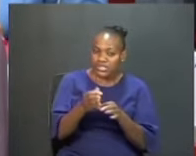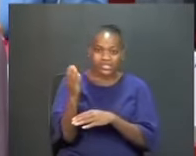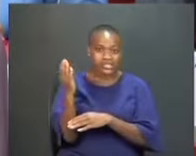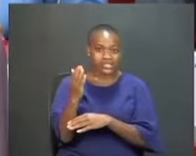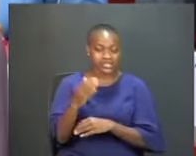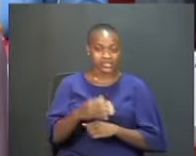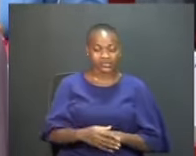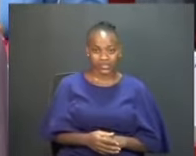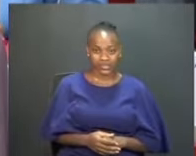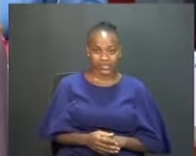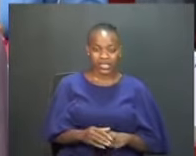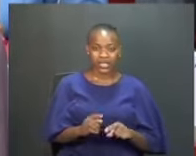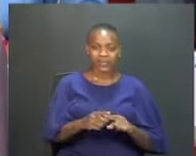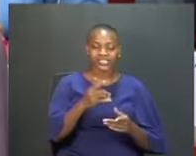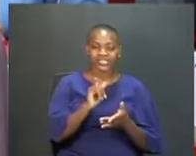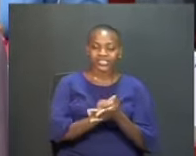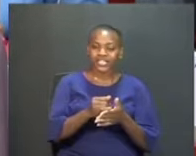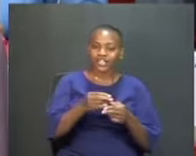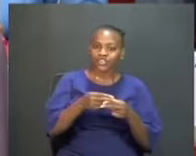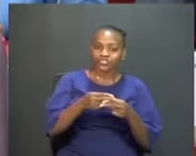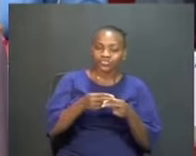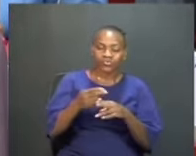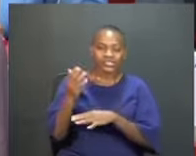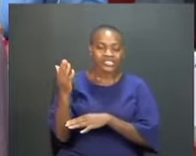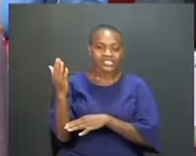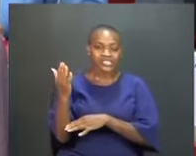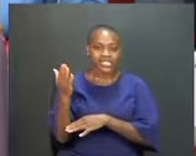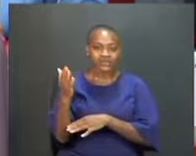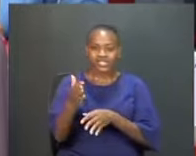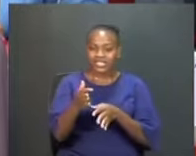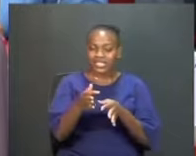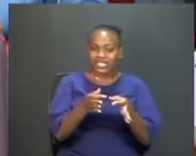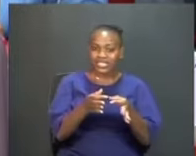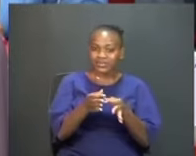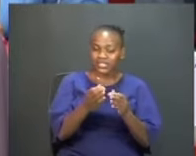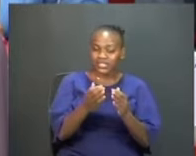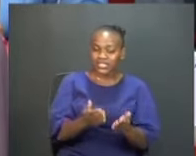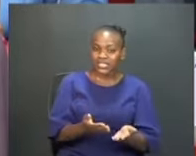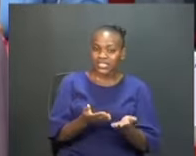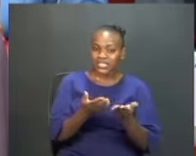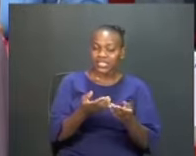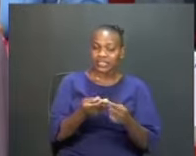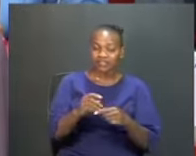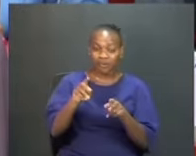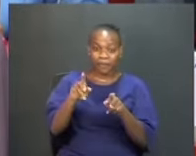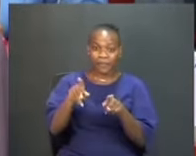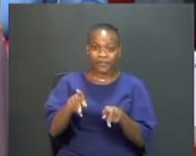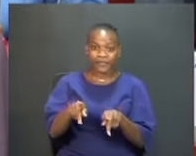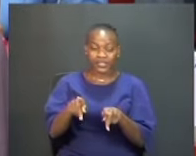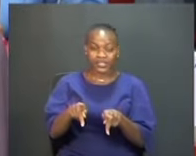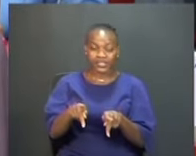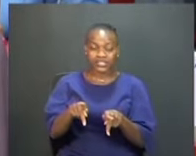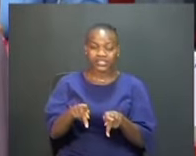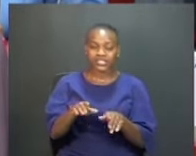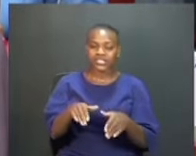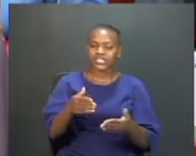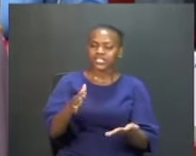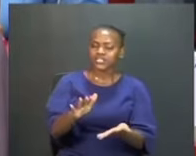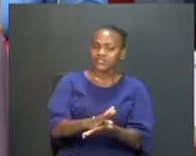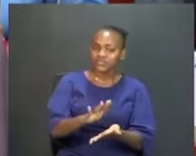says a short explanatory statement shall be made by the person presenting a